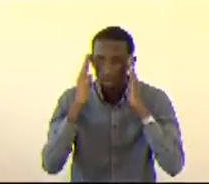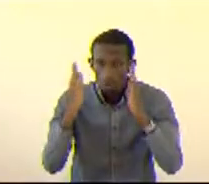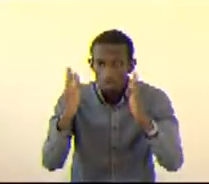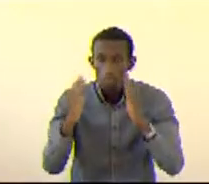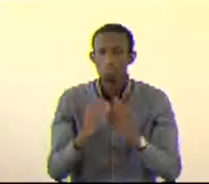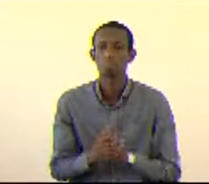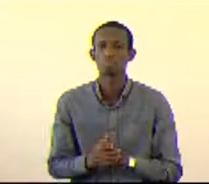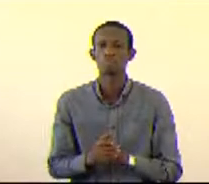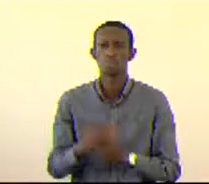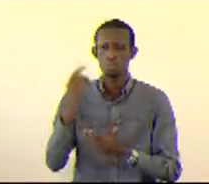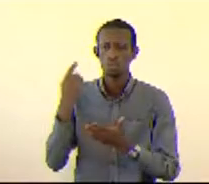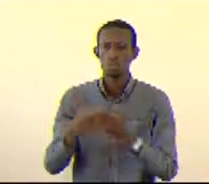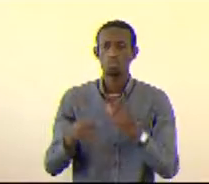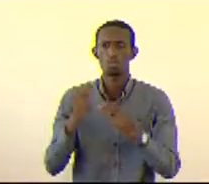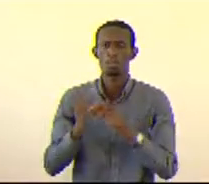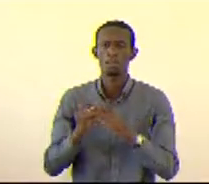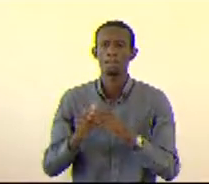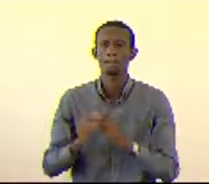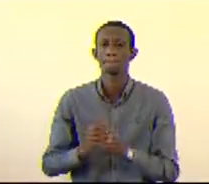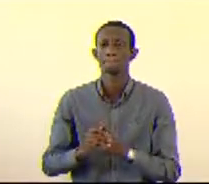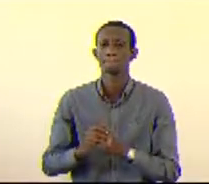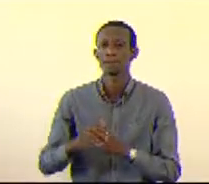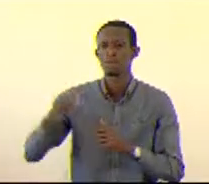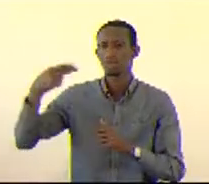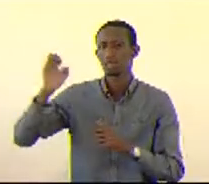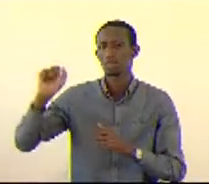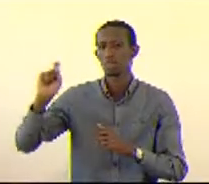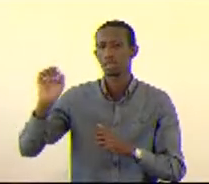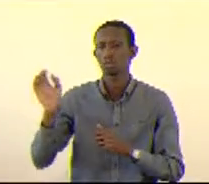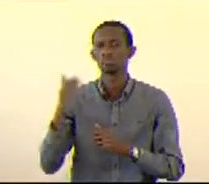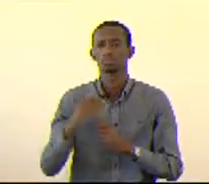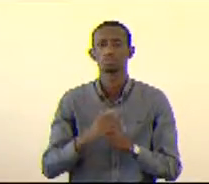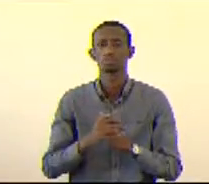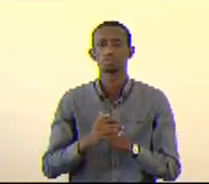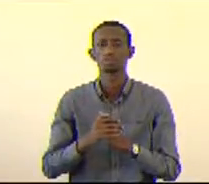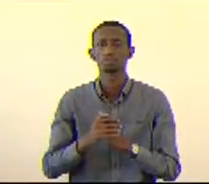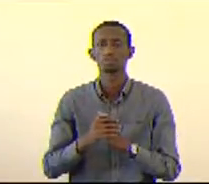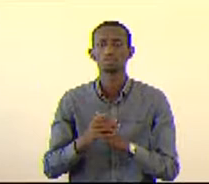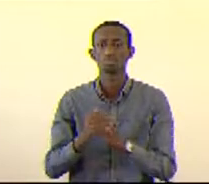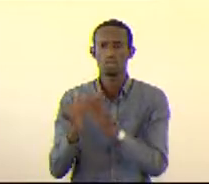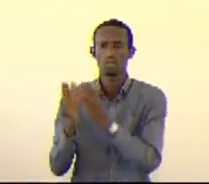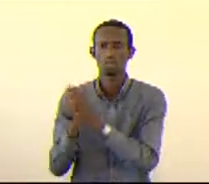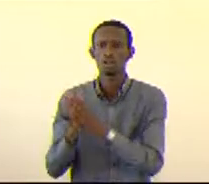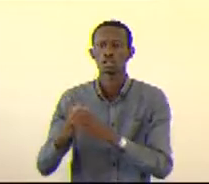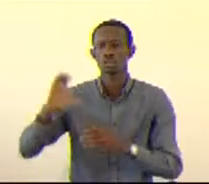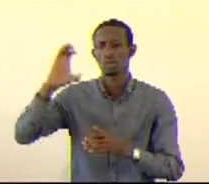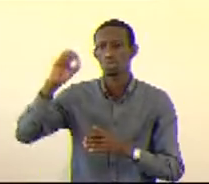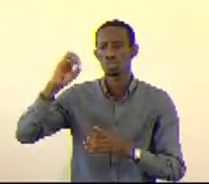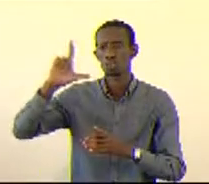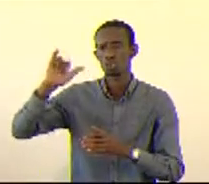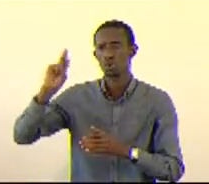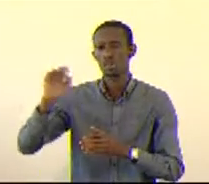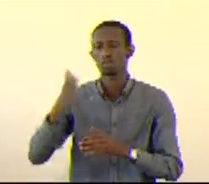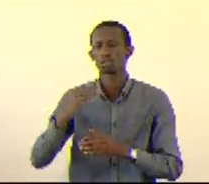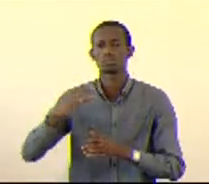call the heating and cooling curves of a substance. When you heat a substance,